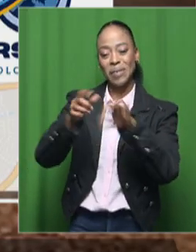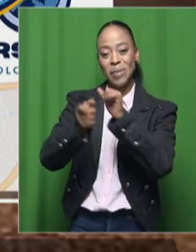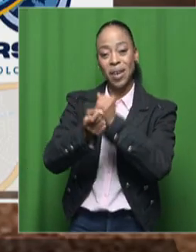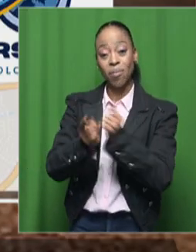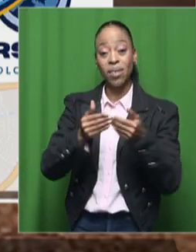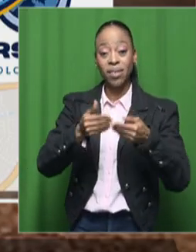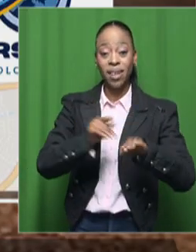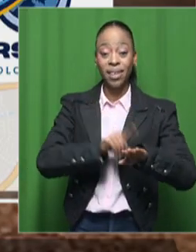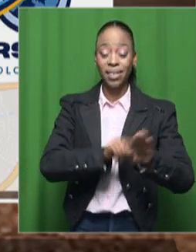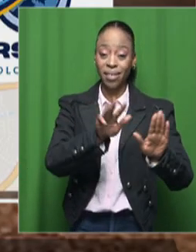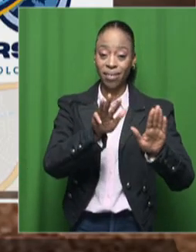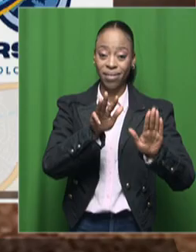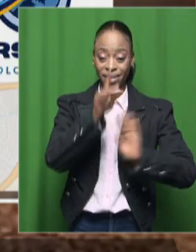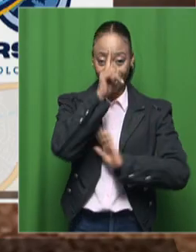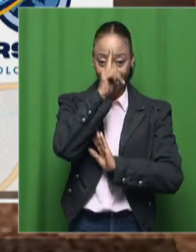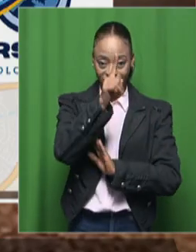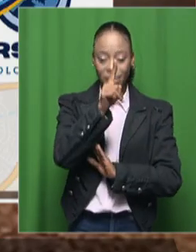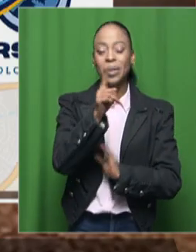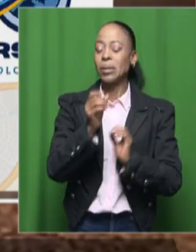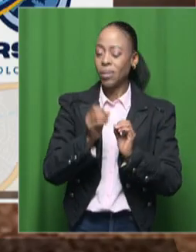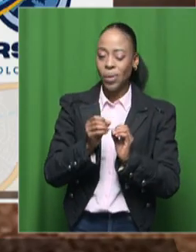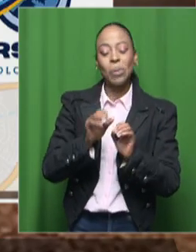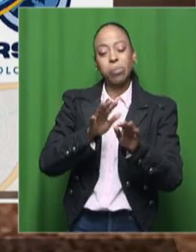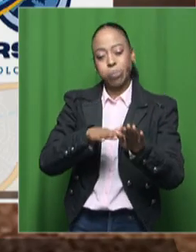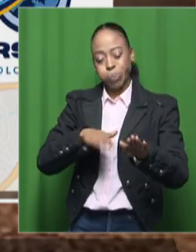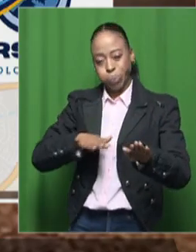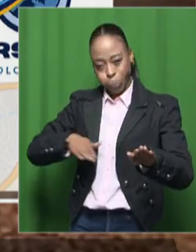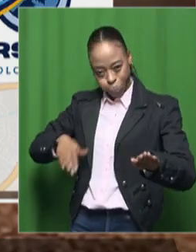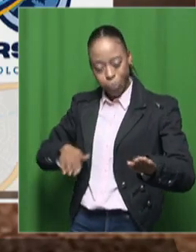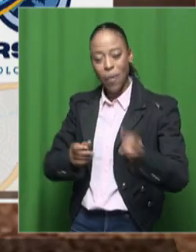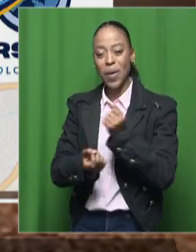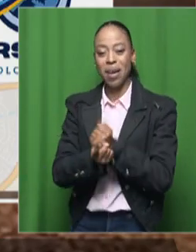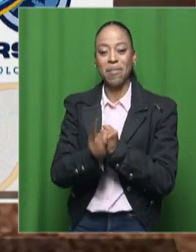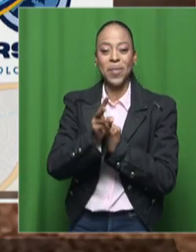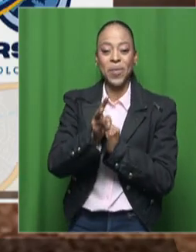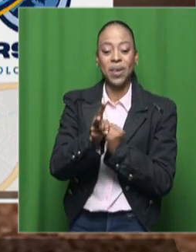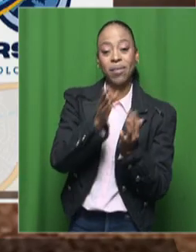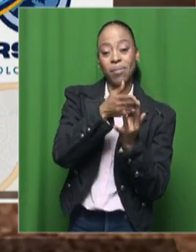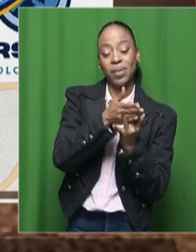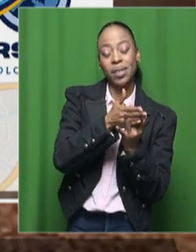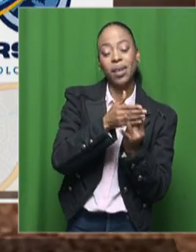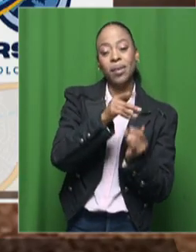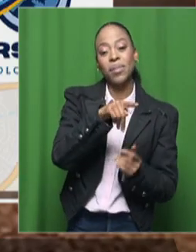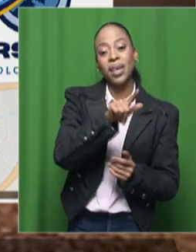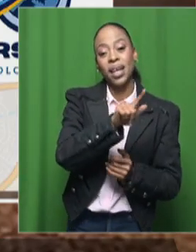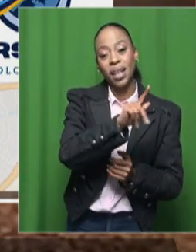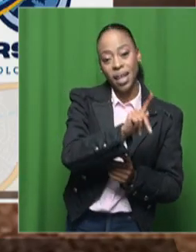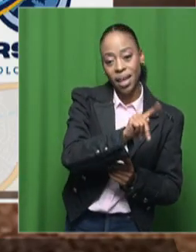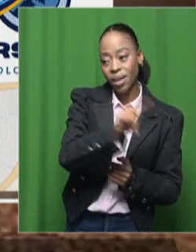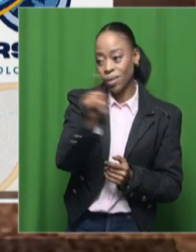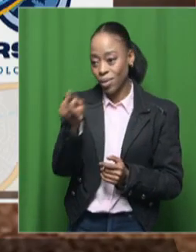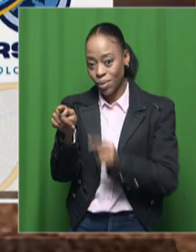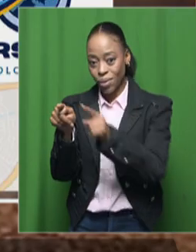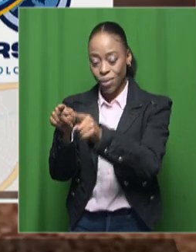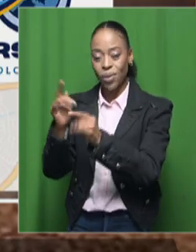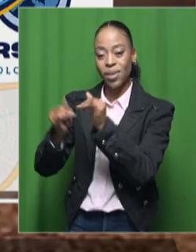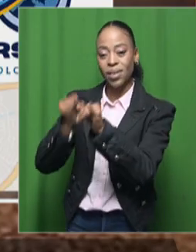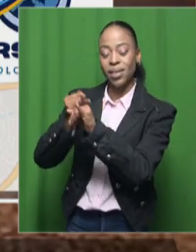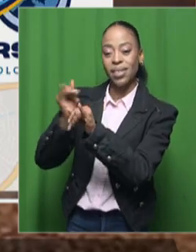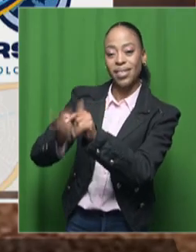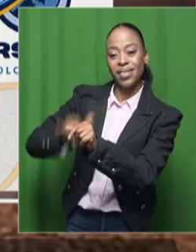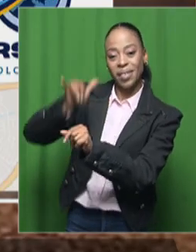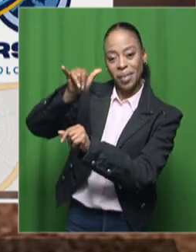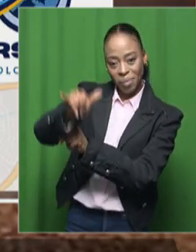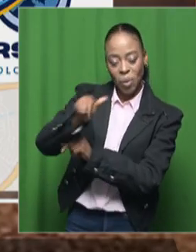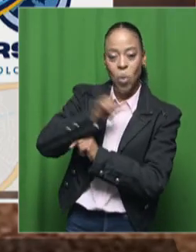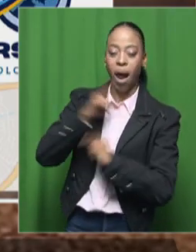o'clock tomorrow morning, and that'll cause a lot of congestion between Pwani and the Pwani International Airport. That's where the